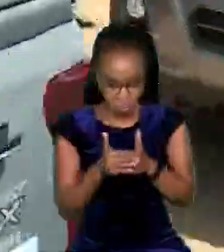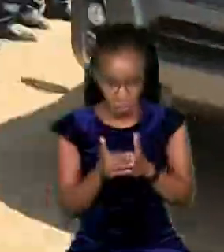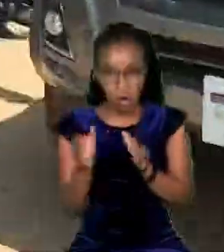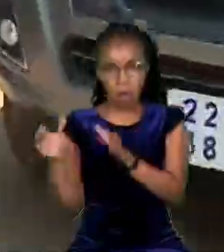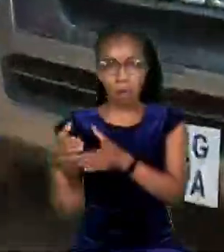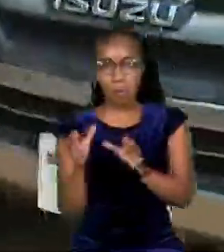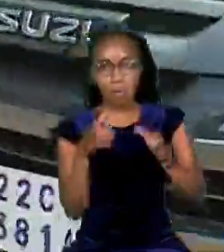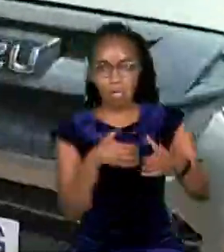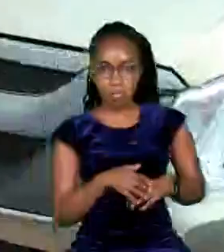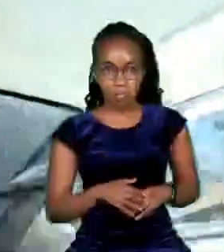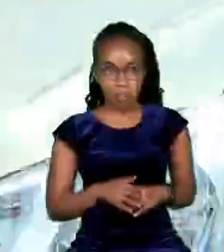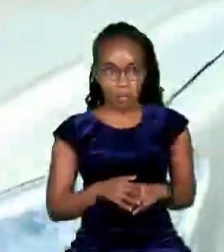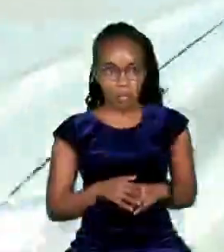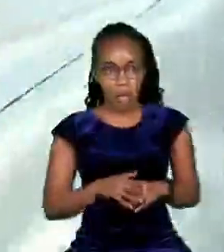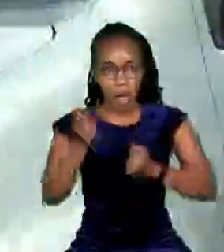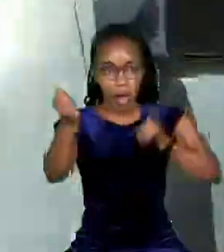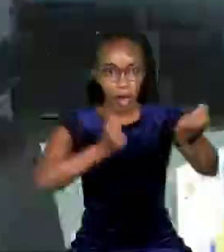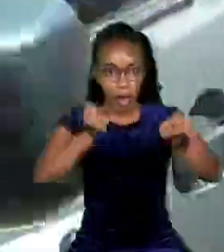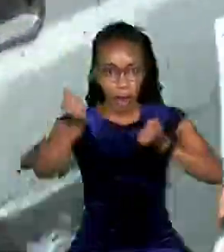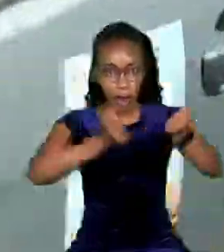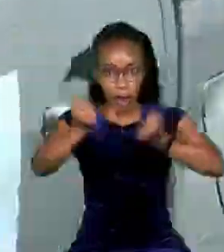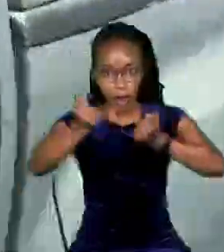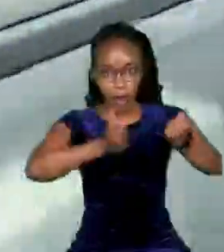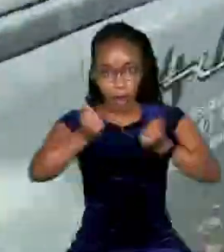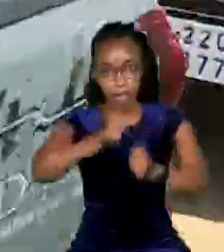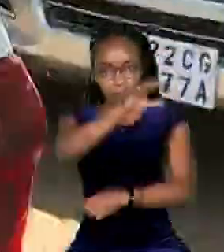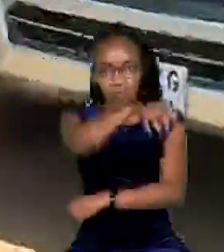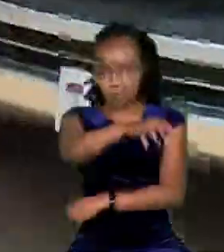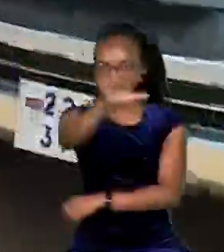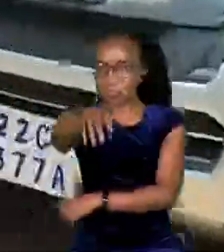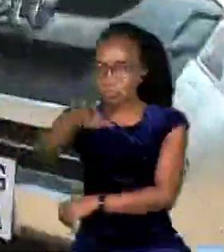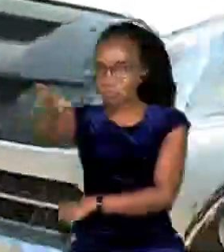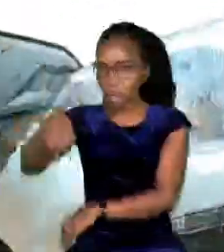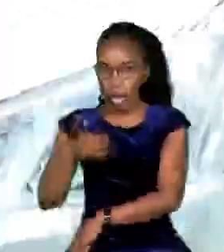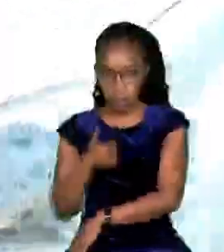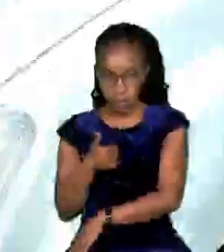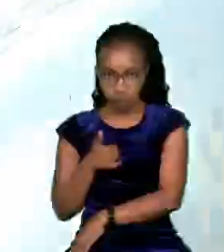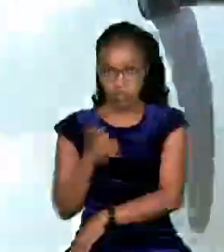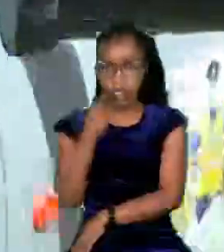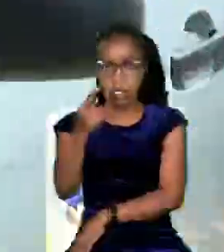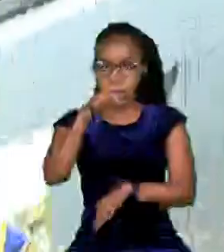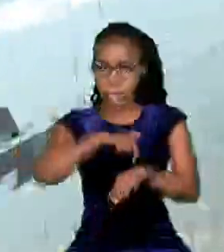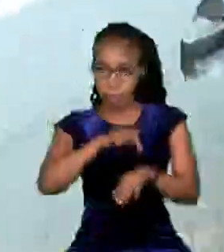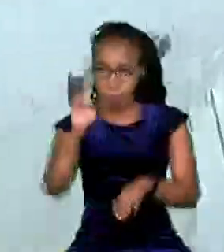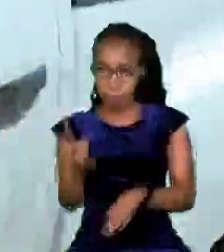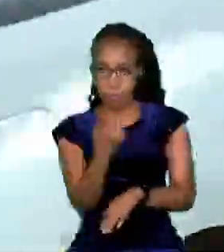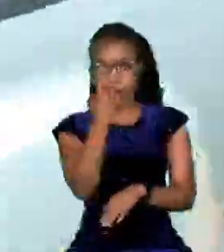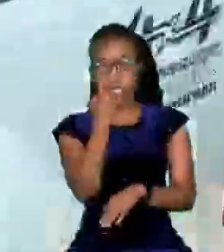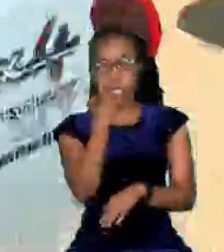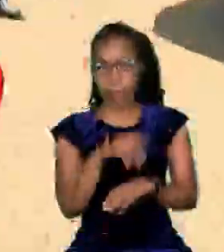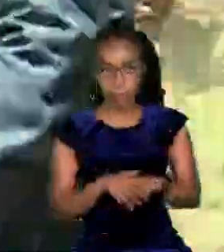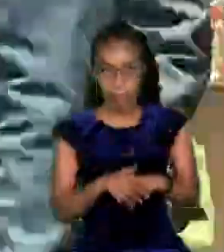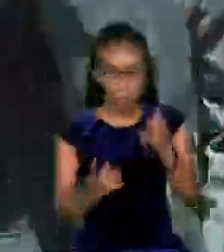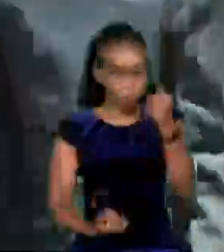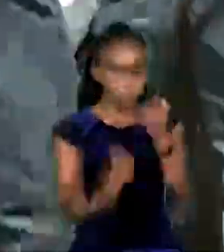communities in need, as vehicles will now drive from location to location. Speaking during the first mobile vaccination drive in